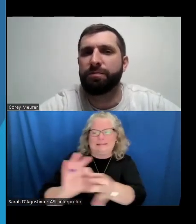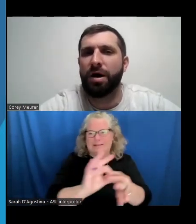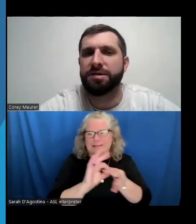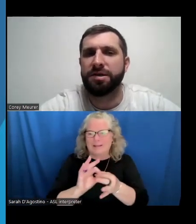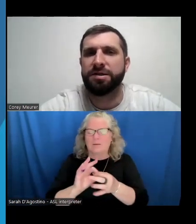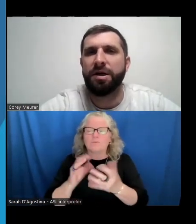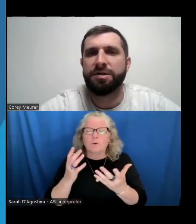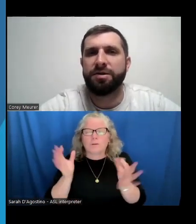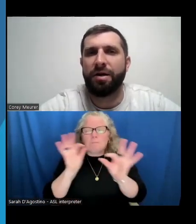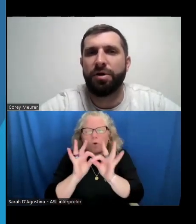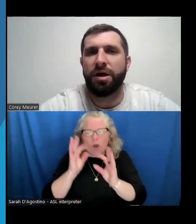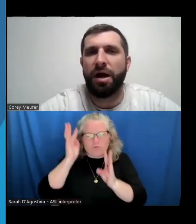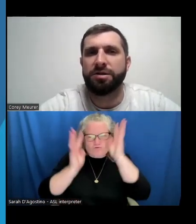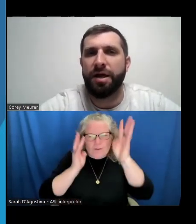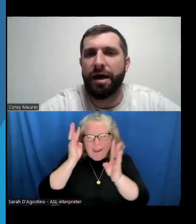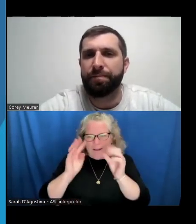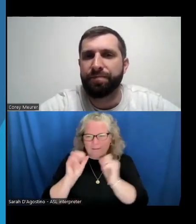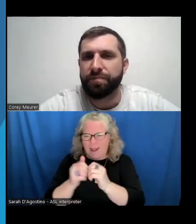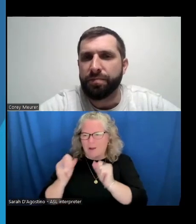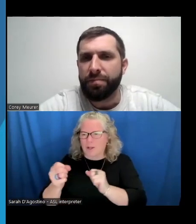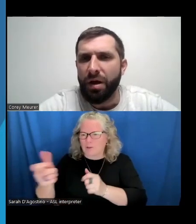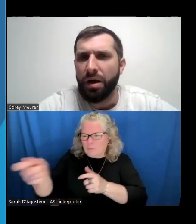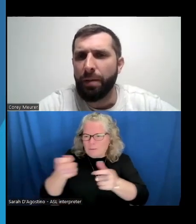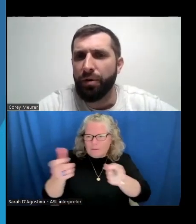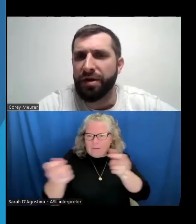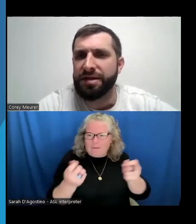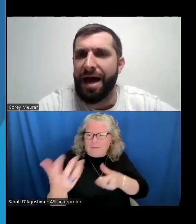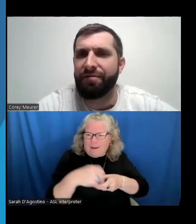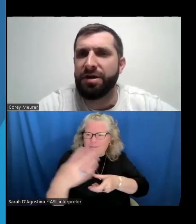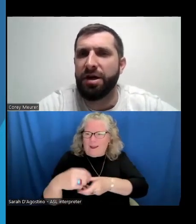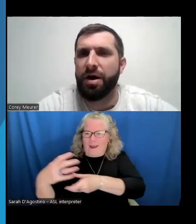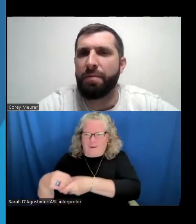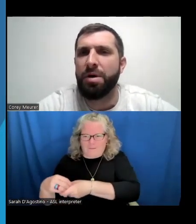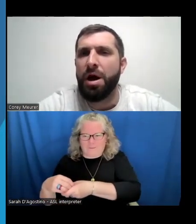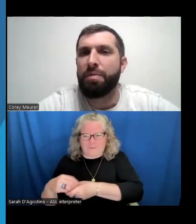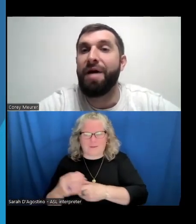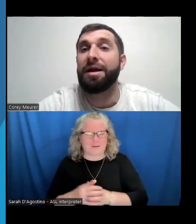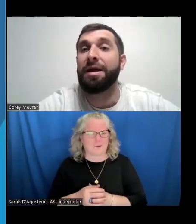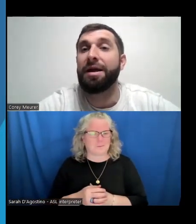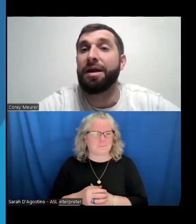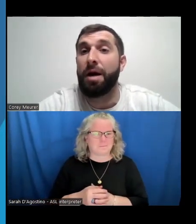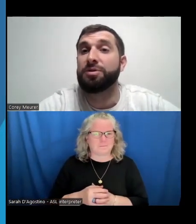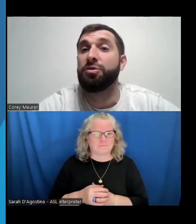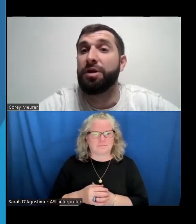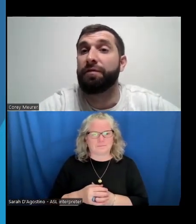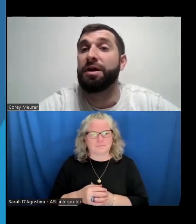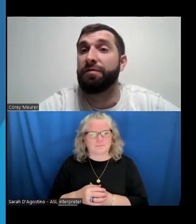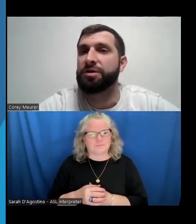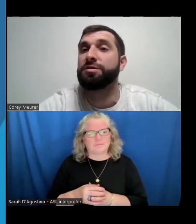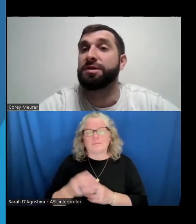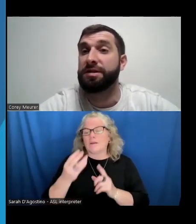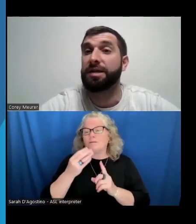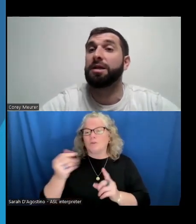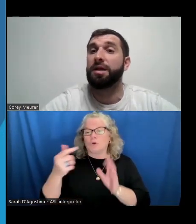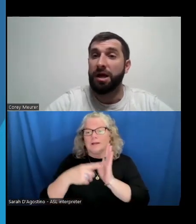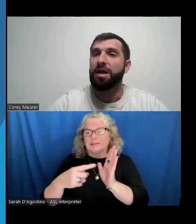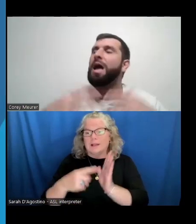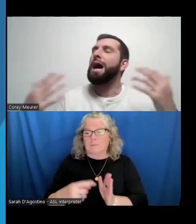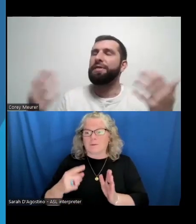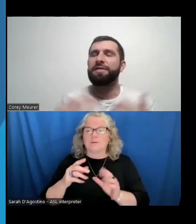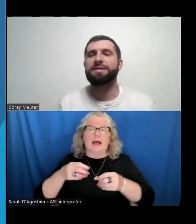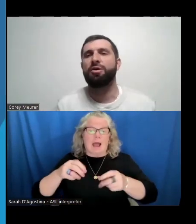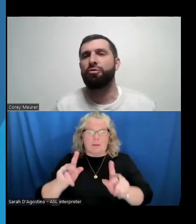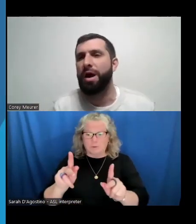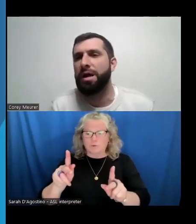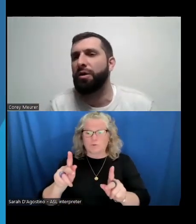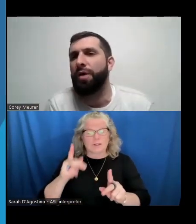involved in this process. So how do we engage? A couple of things I have in here, providing an opportunity for individuals to take the lead. I